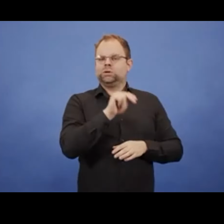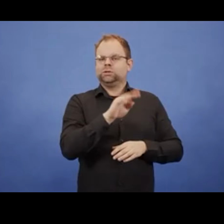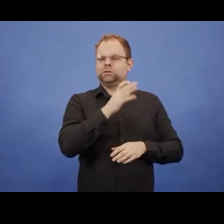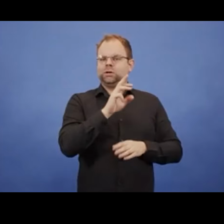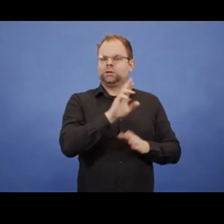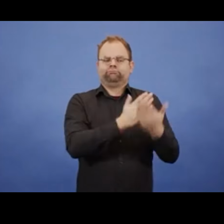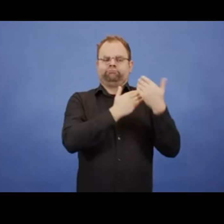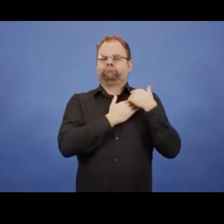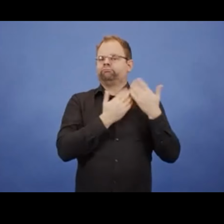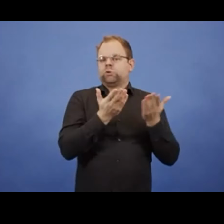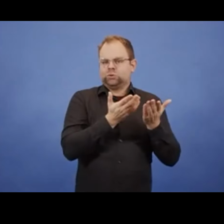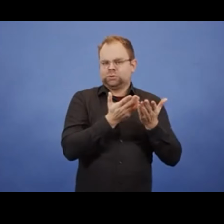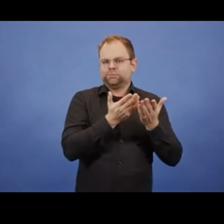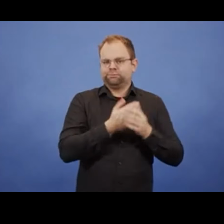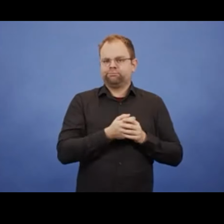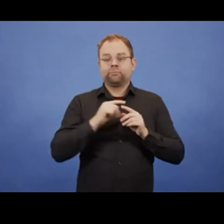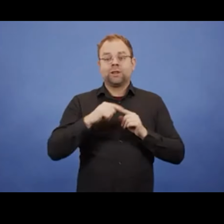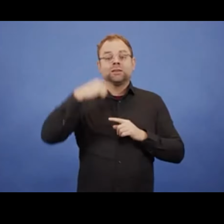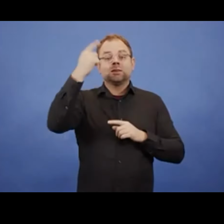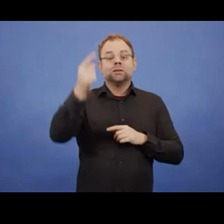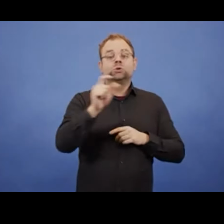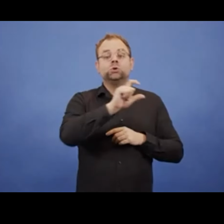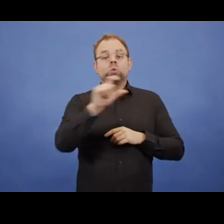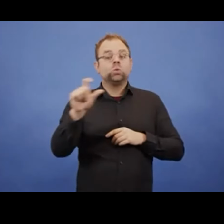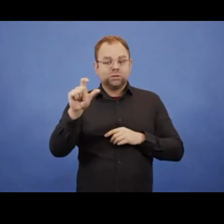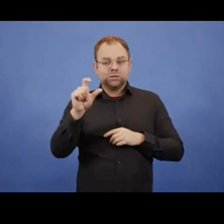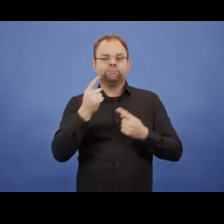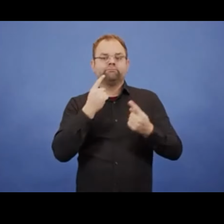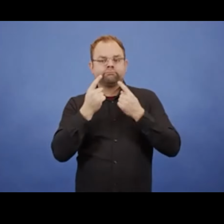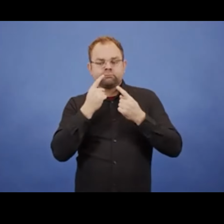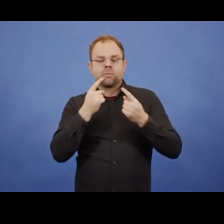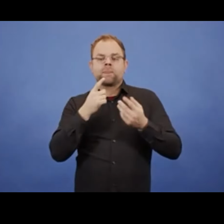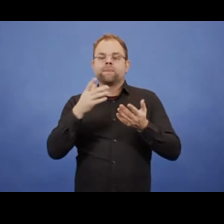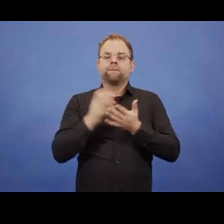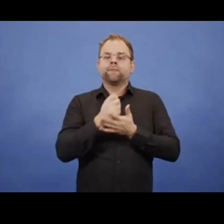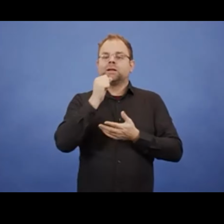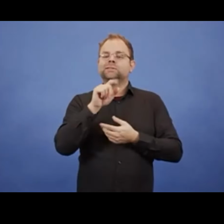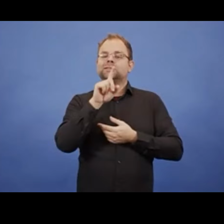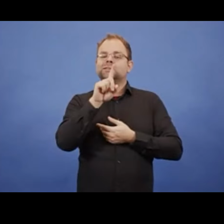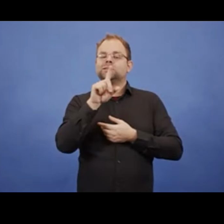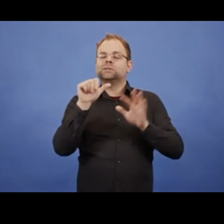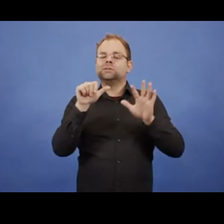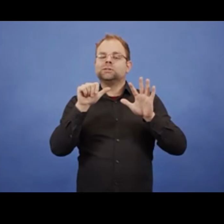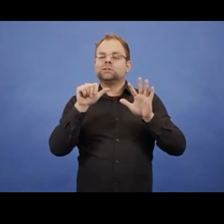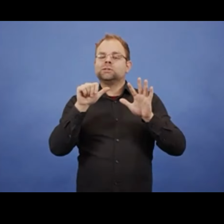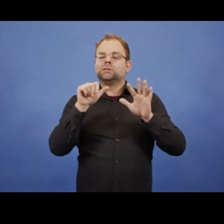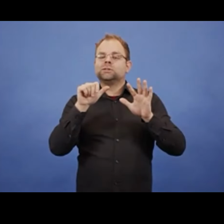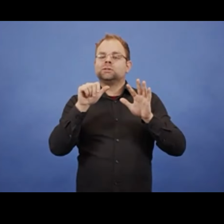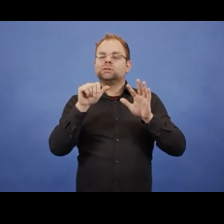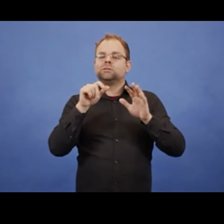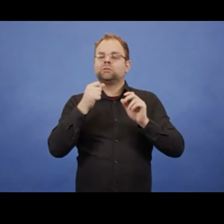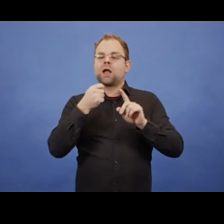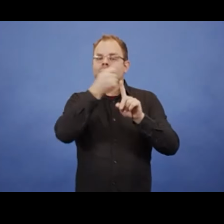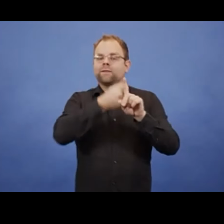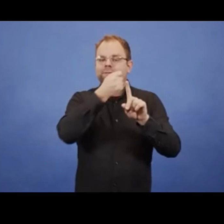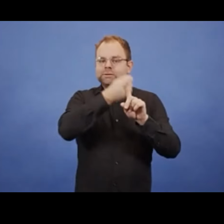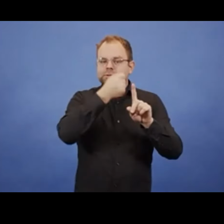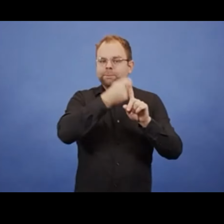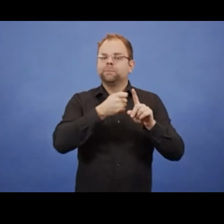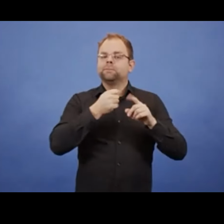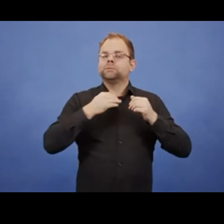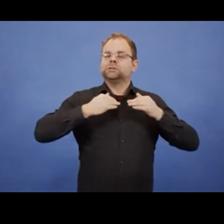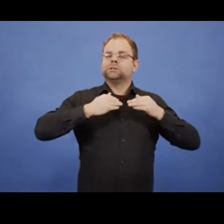sharing experiences as well in prevention and response to gender-based violence for persons with disabilities, women